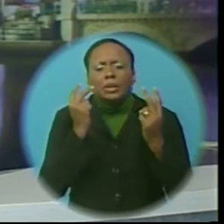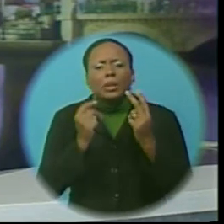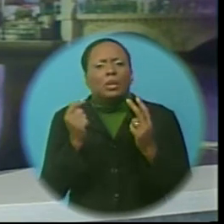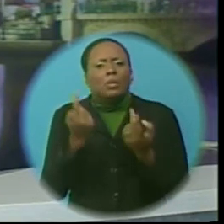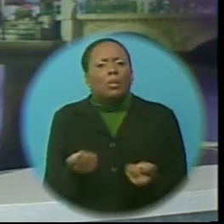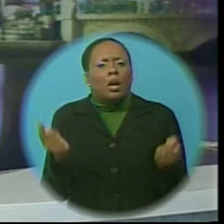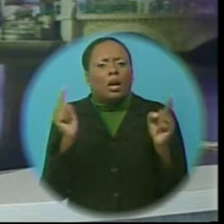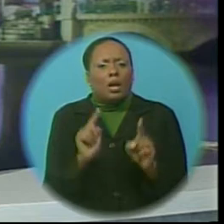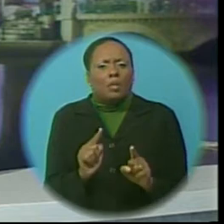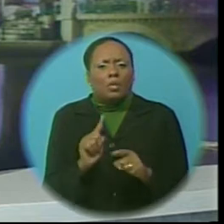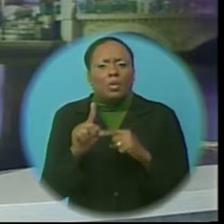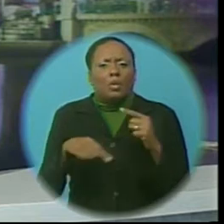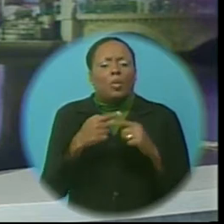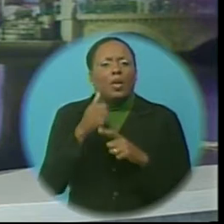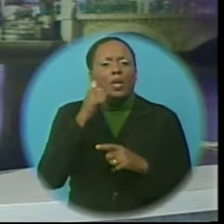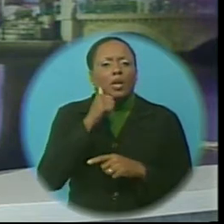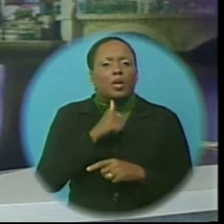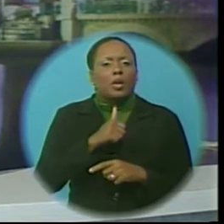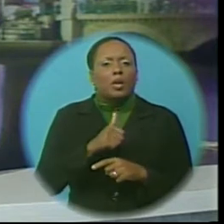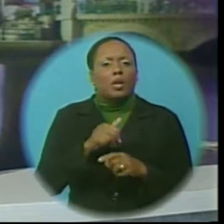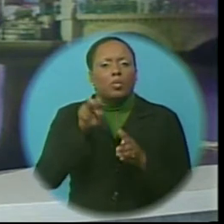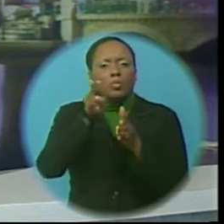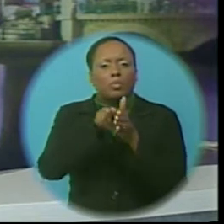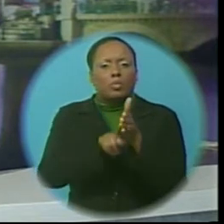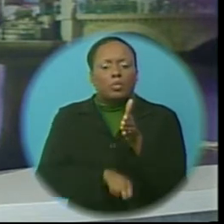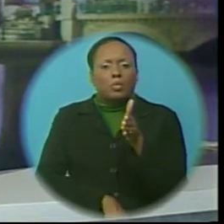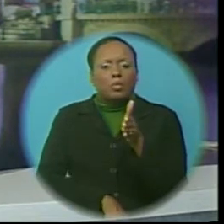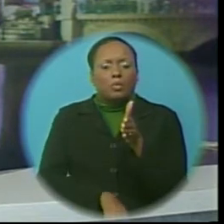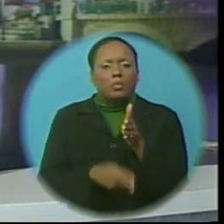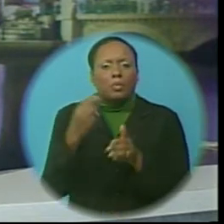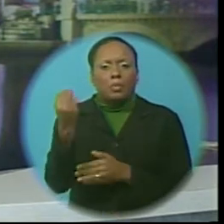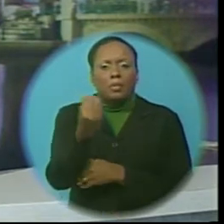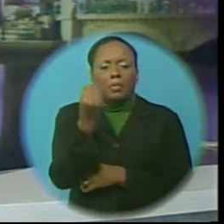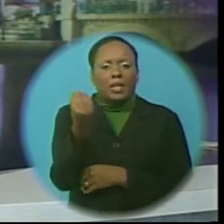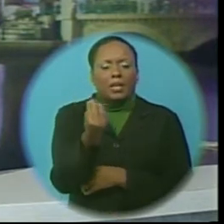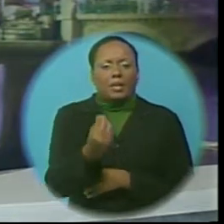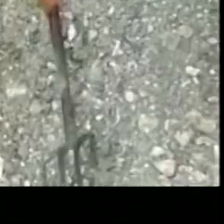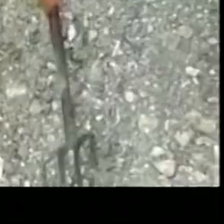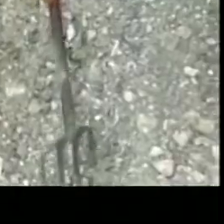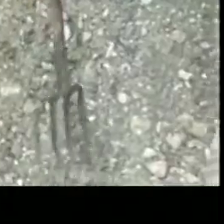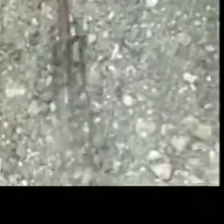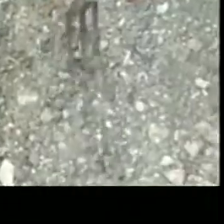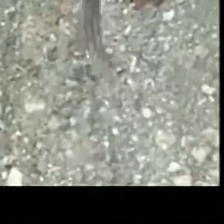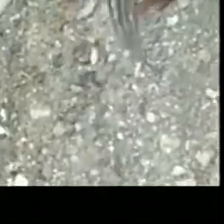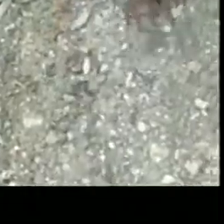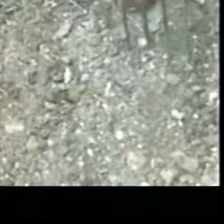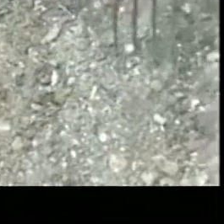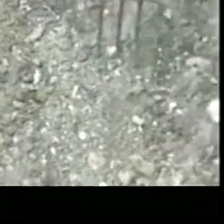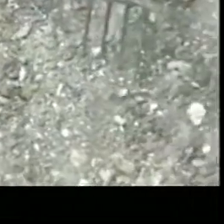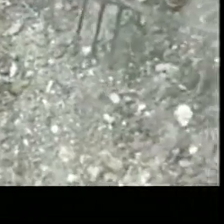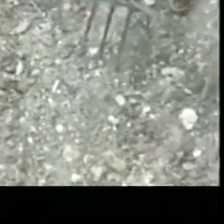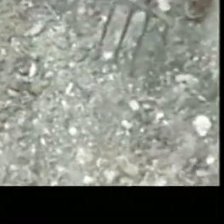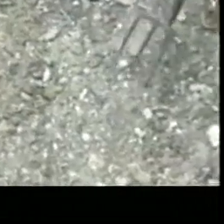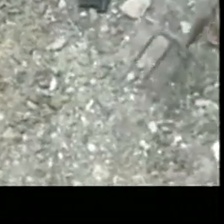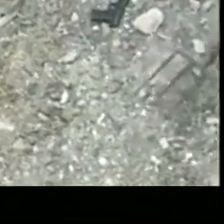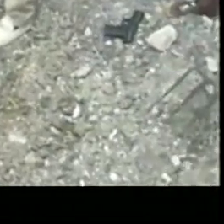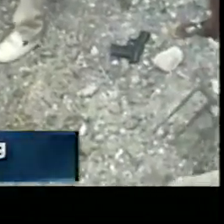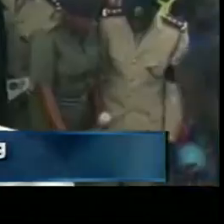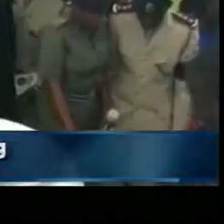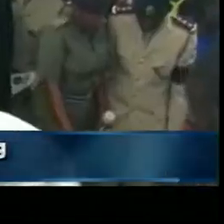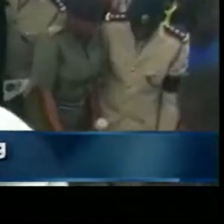late leading seaman Adriana Sobers was being laid to rest on Monday. Yesterday, we showed you